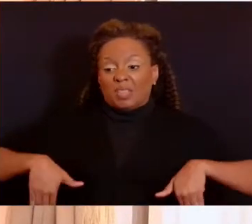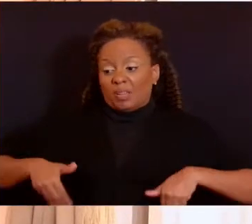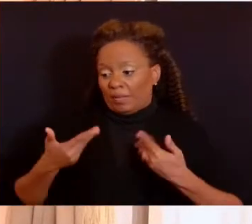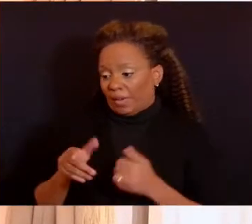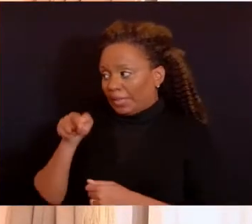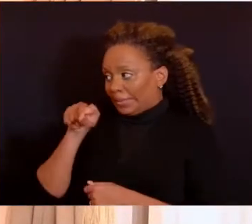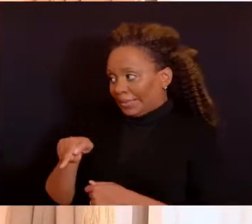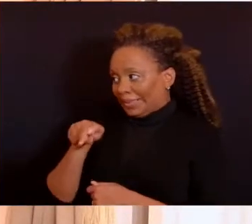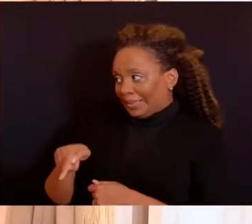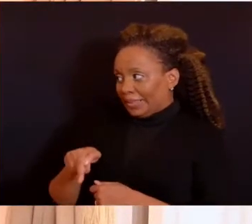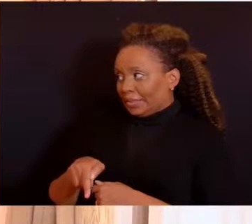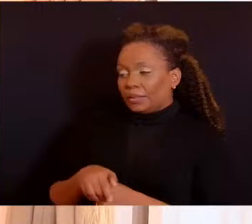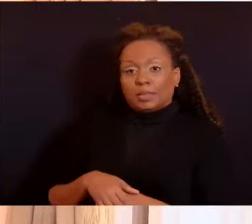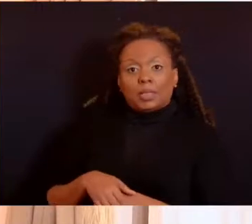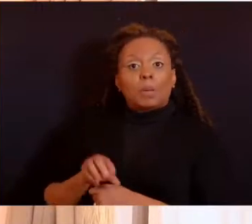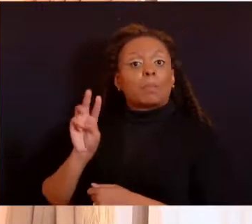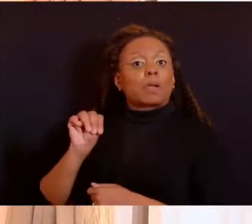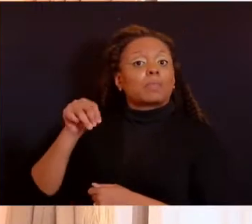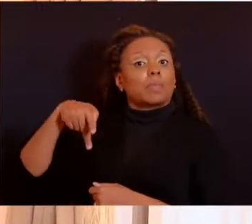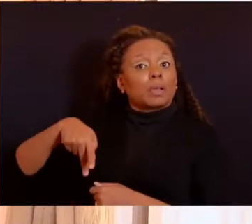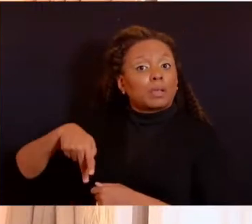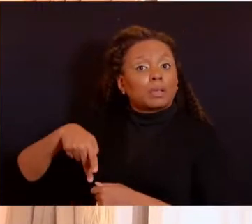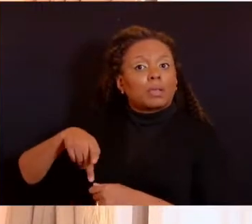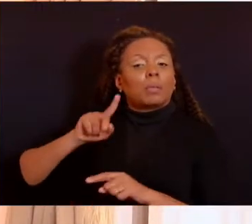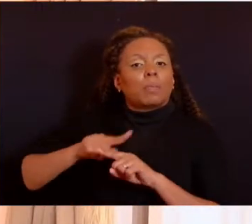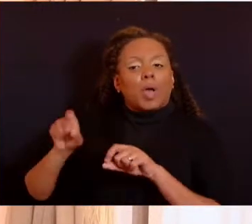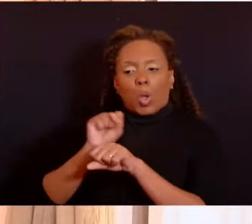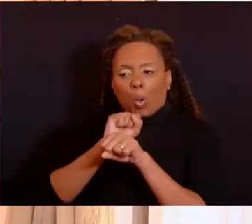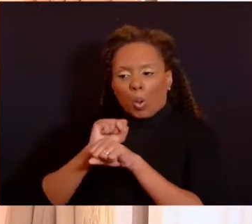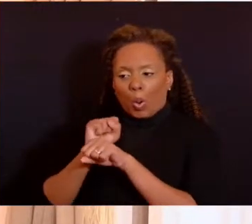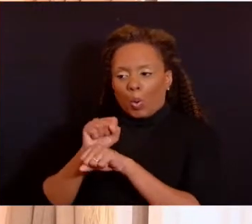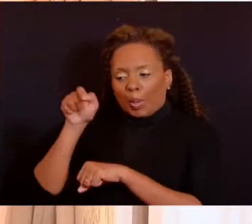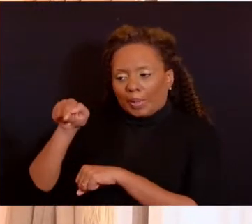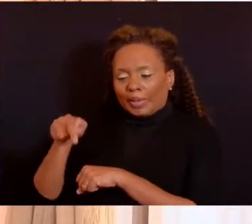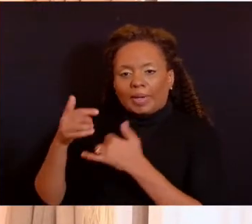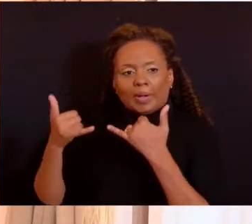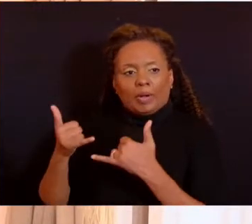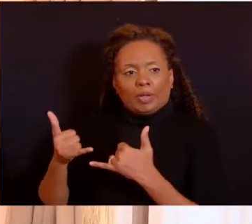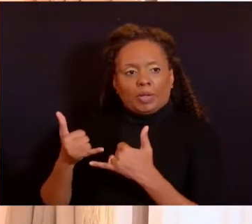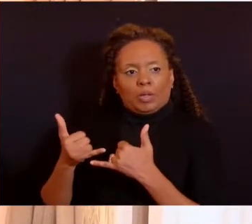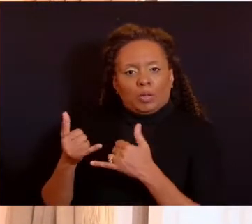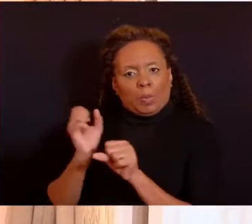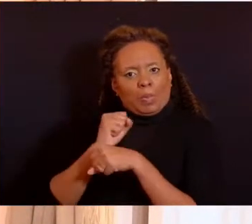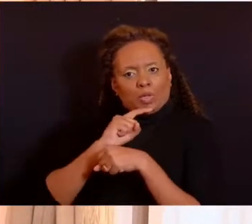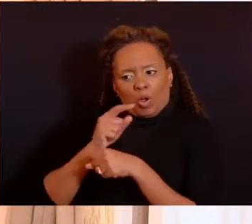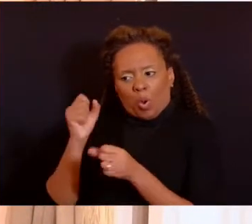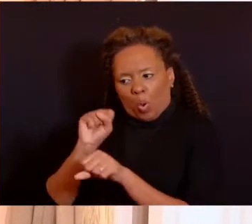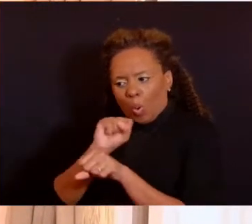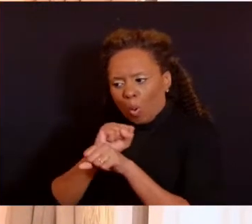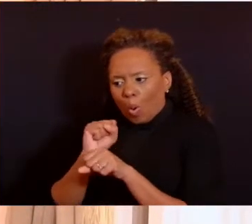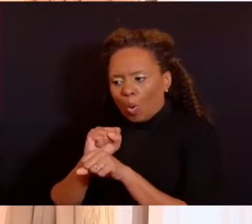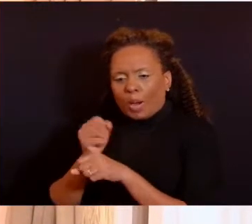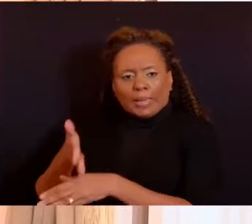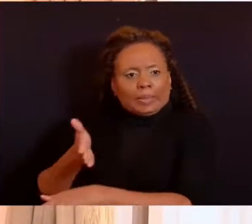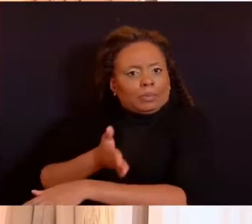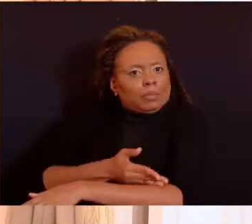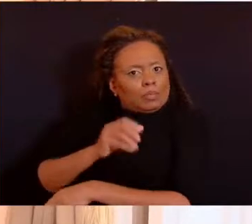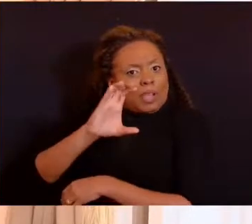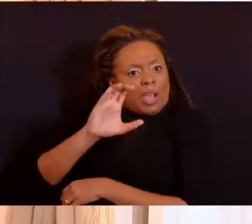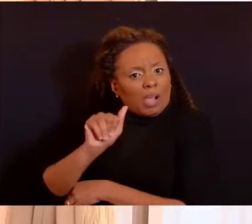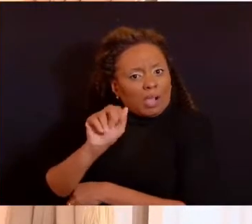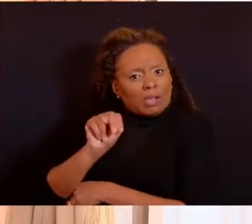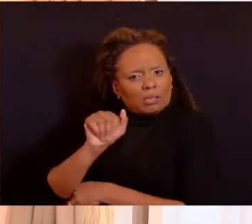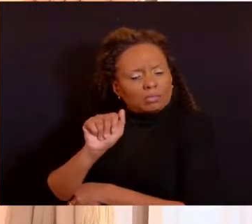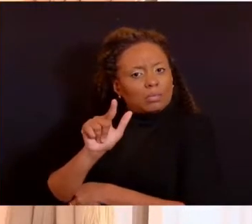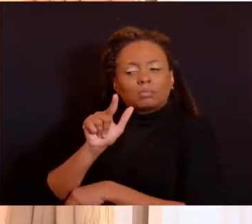Pasture, what we've done there with the retention pond and what we've done with the widening of the canal literally ensured that we do not have them